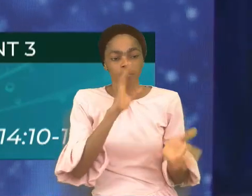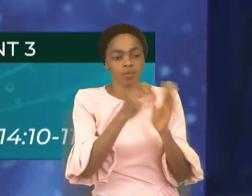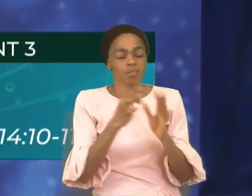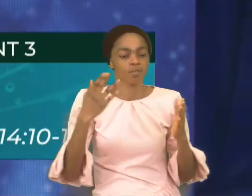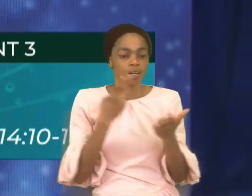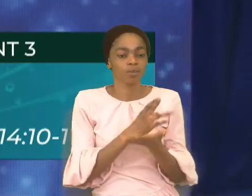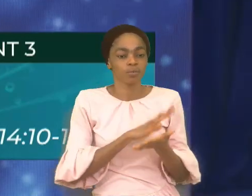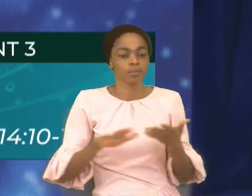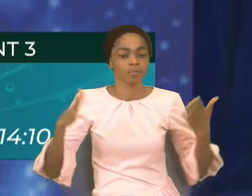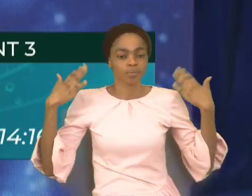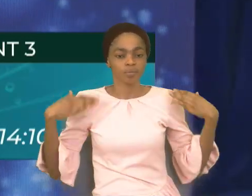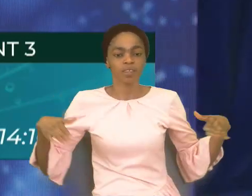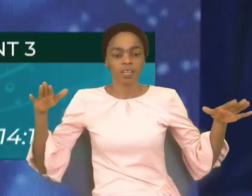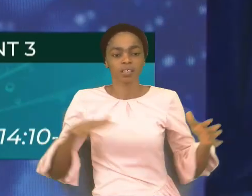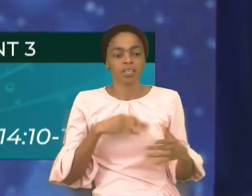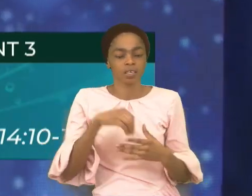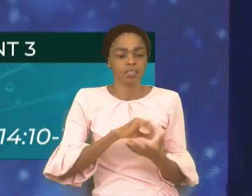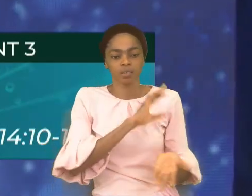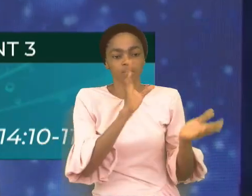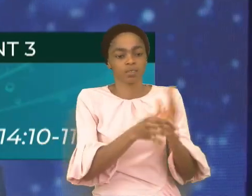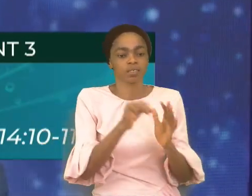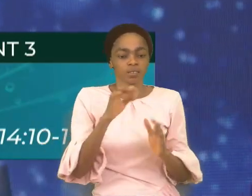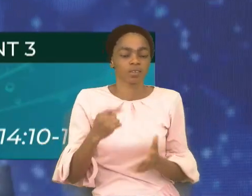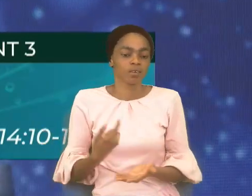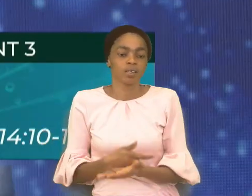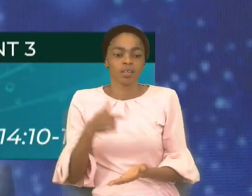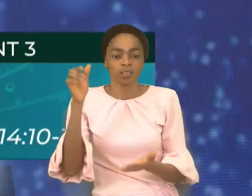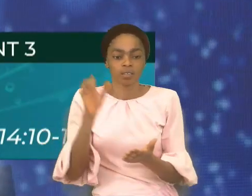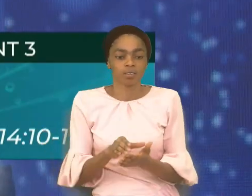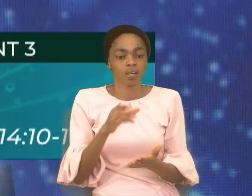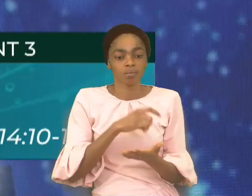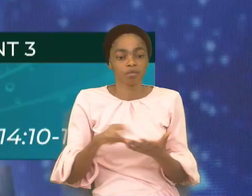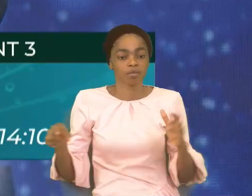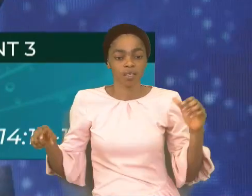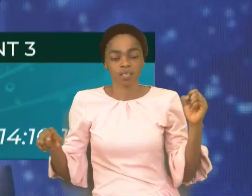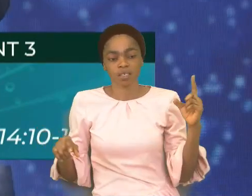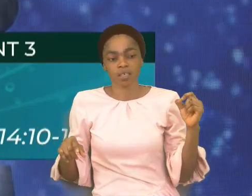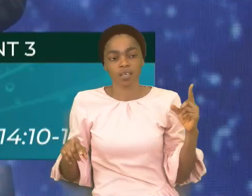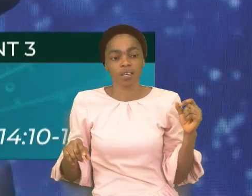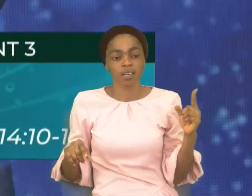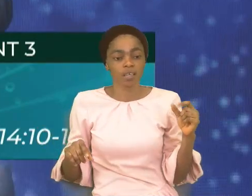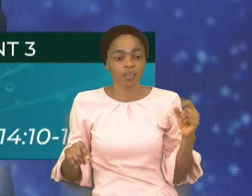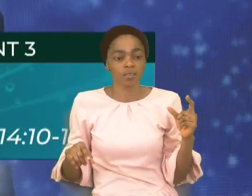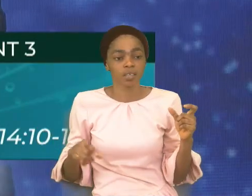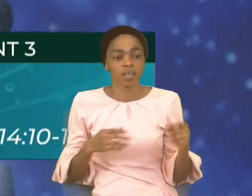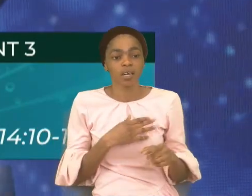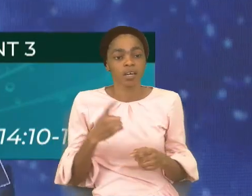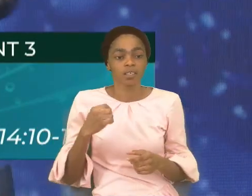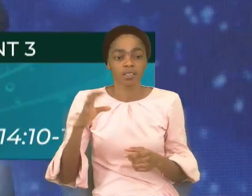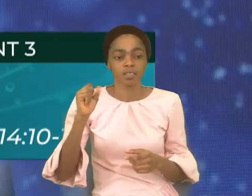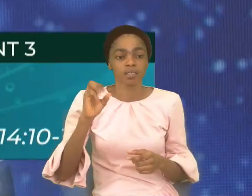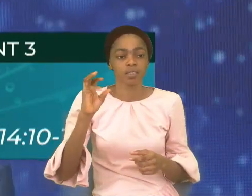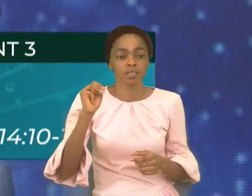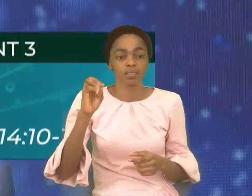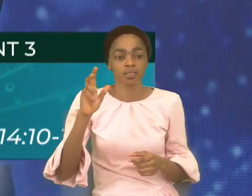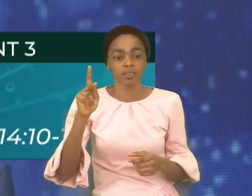In verse 11, and then it says, and the smoke of their torment ascendeth up forever and ever, forever